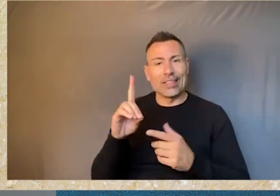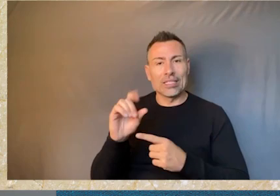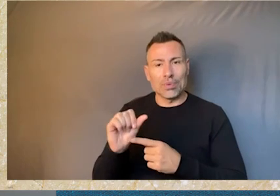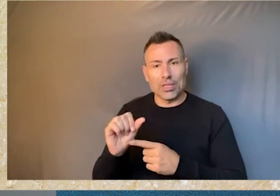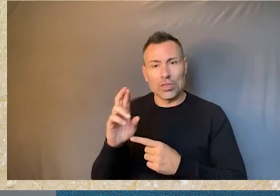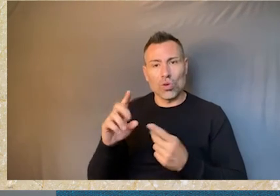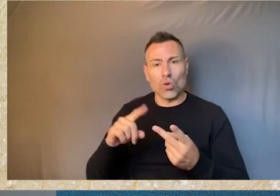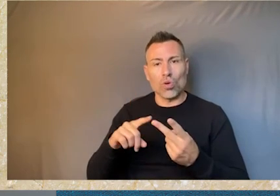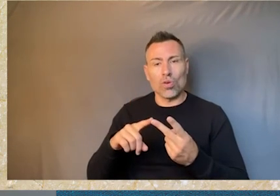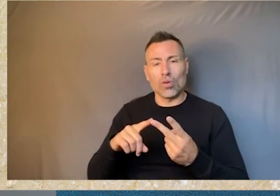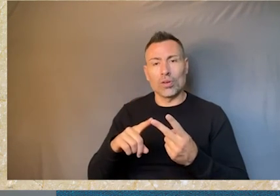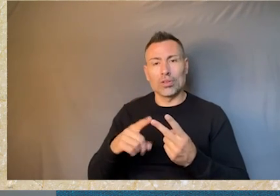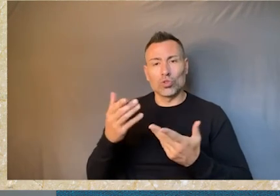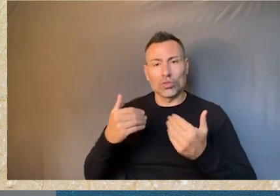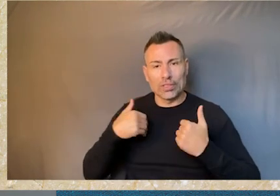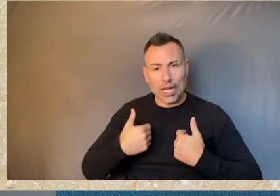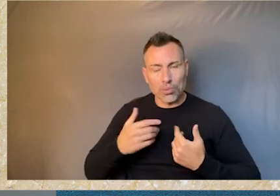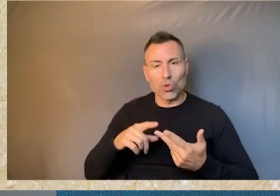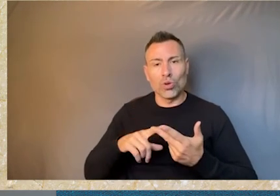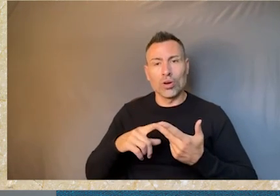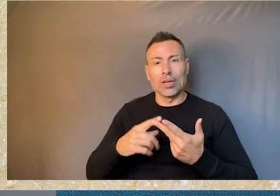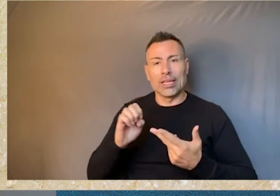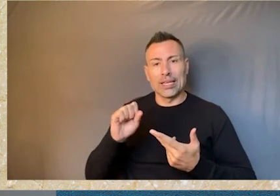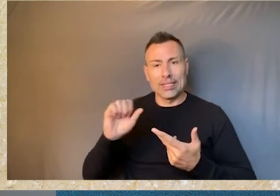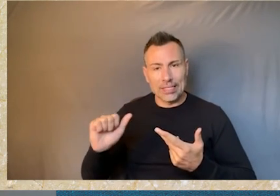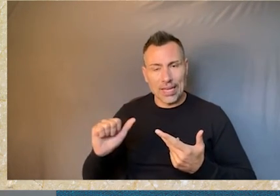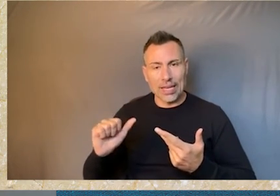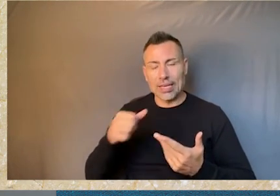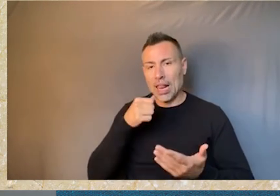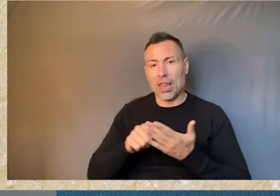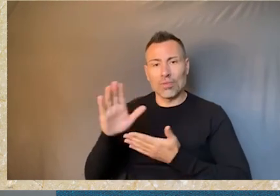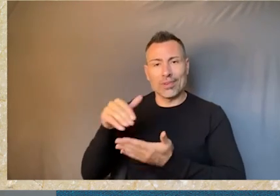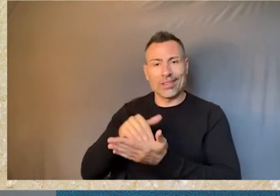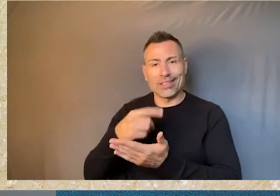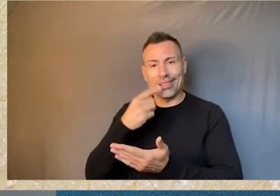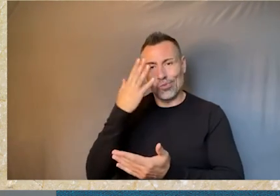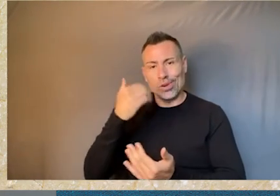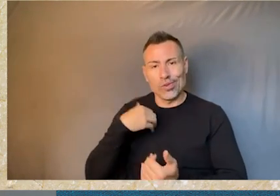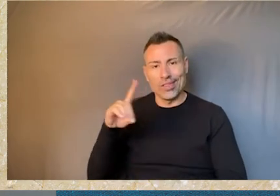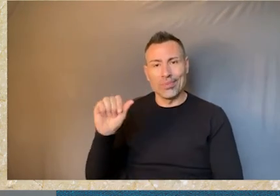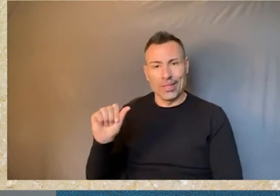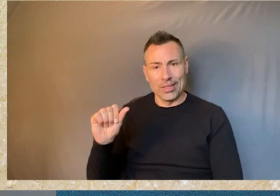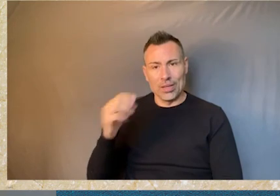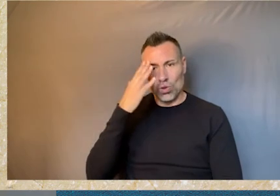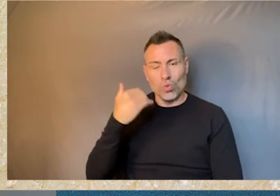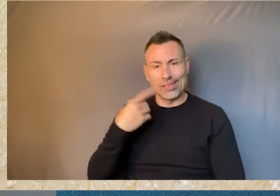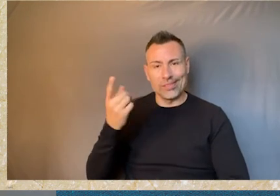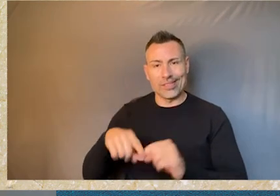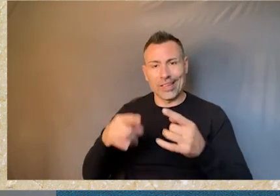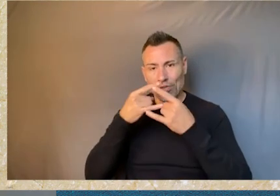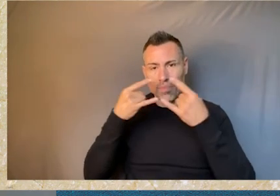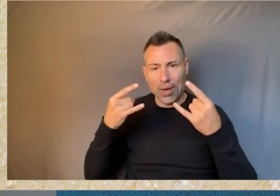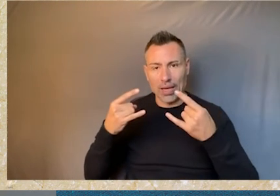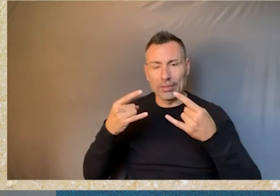emotional support animal. Get a letter from your doctor showing or telling why you have a disability and why you can't wear a